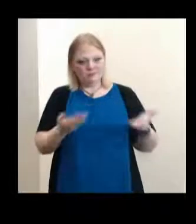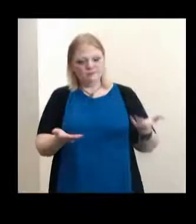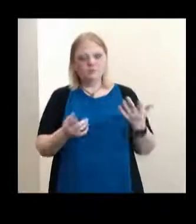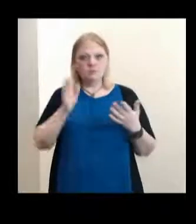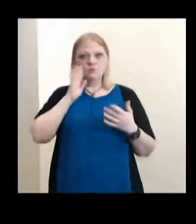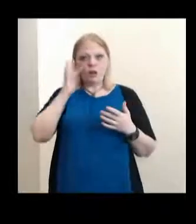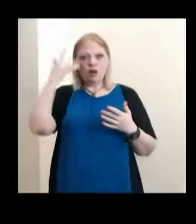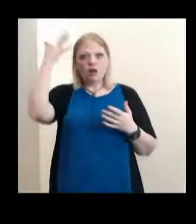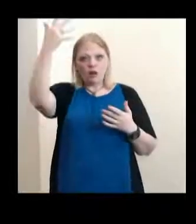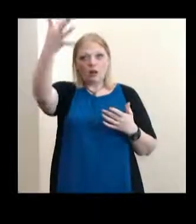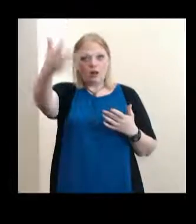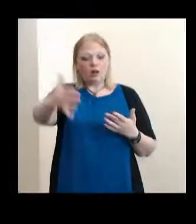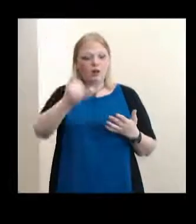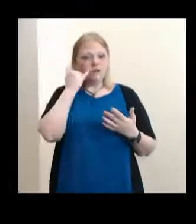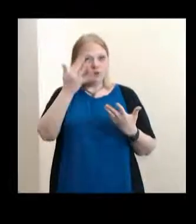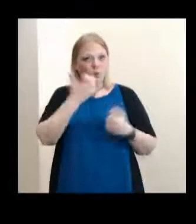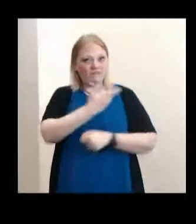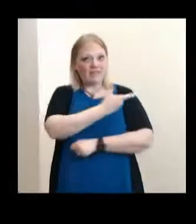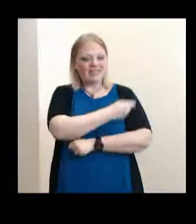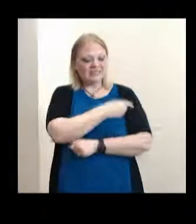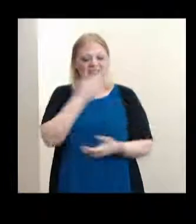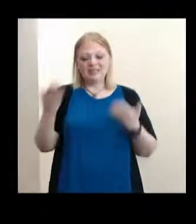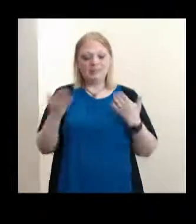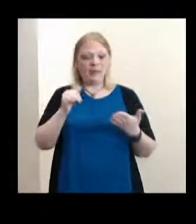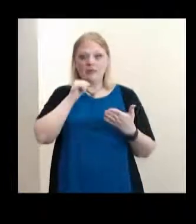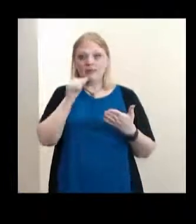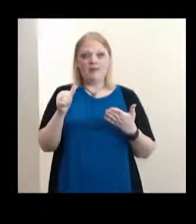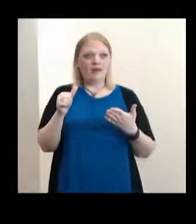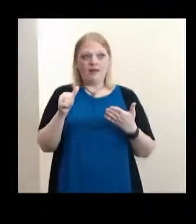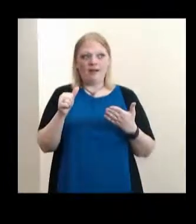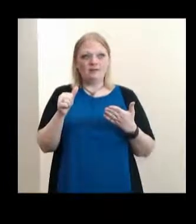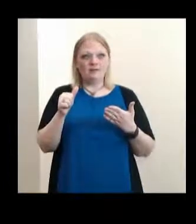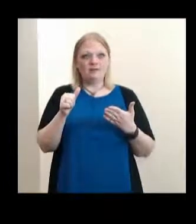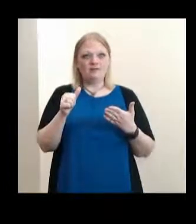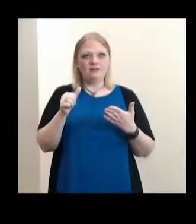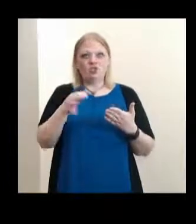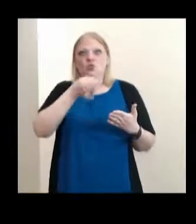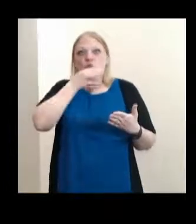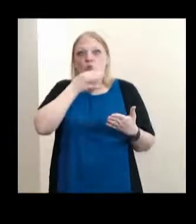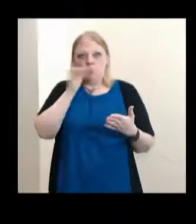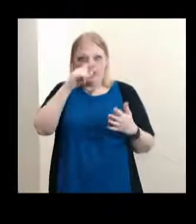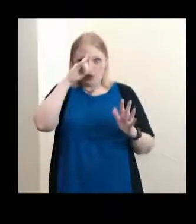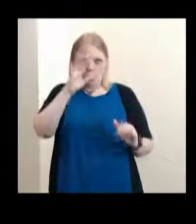eventually get to you if you want a vaccine. It may not be as soon as you had hoped.